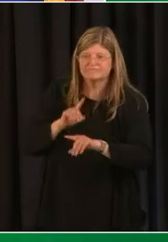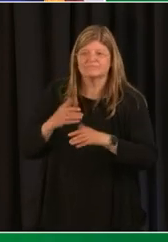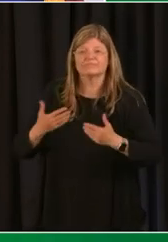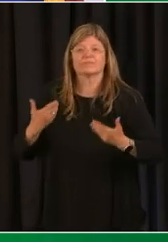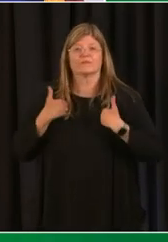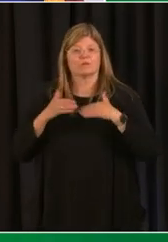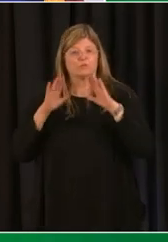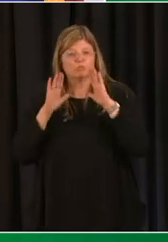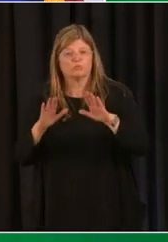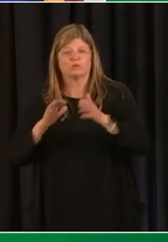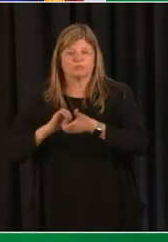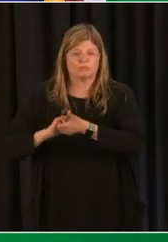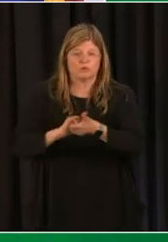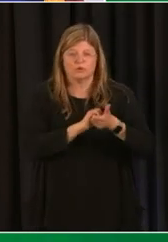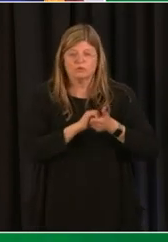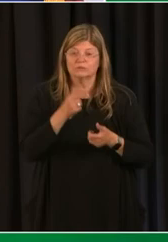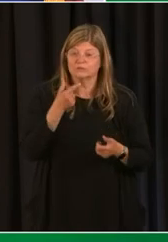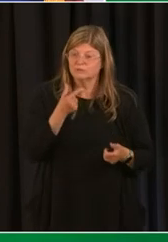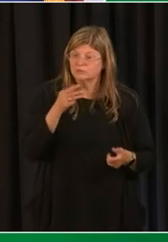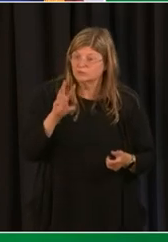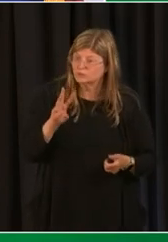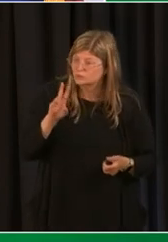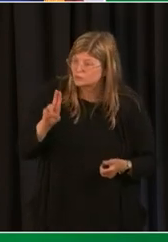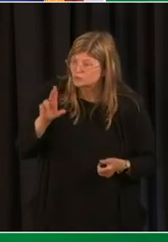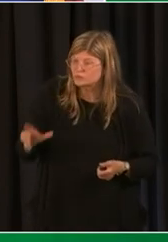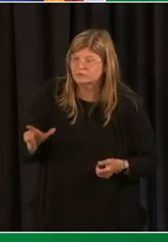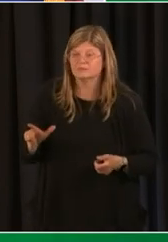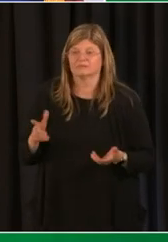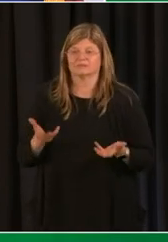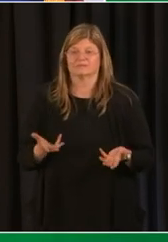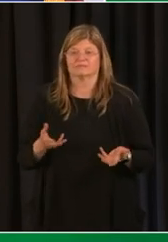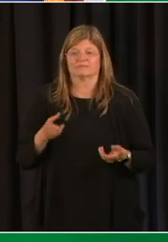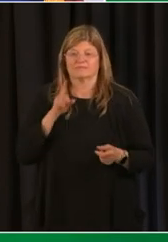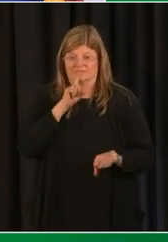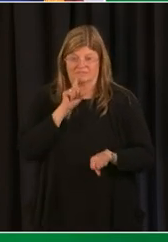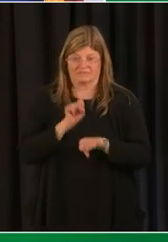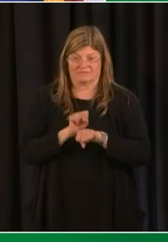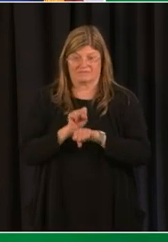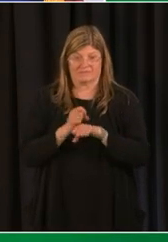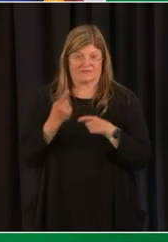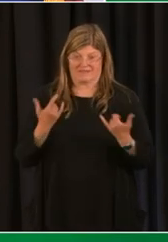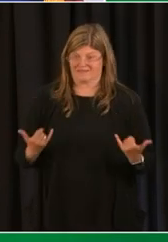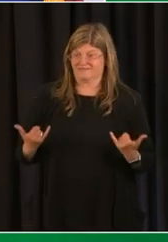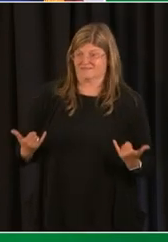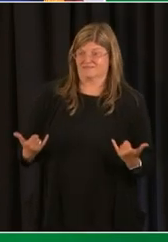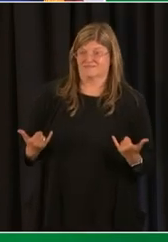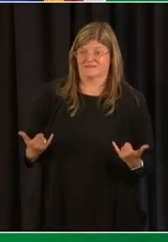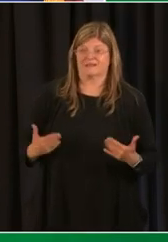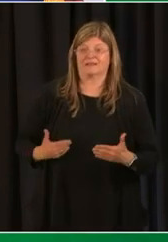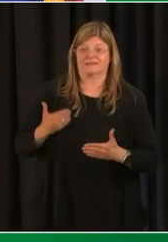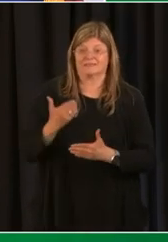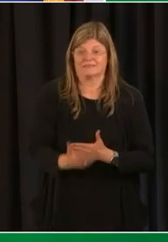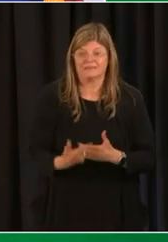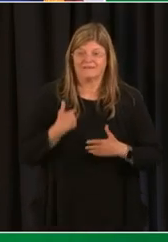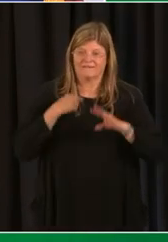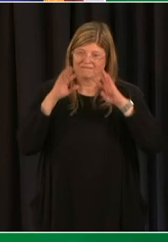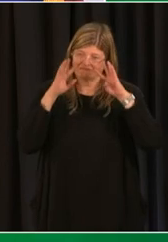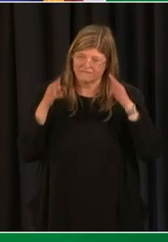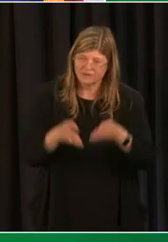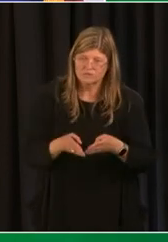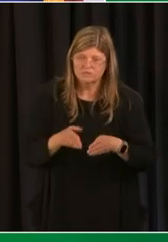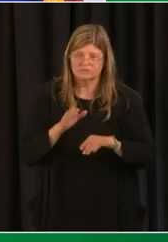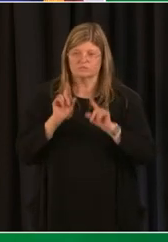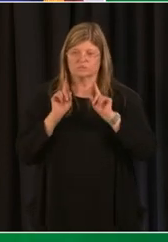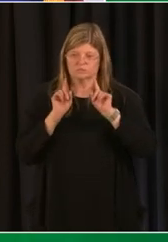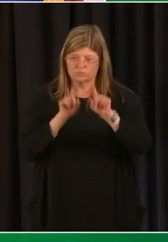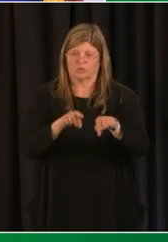partners, like the Greater Washington Urban League. And so really, right now, the next thing we need folks to do is